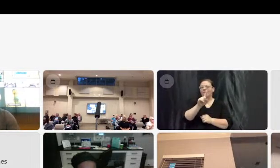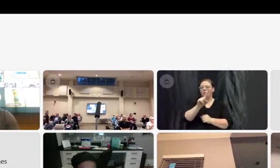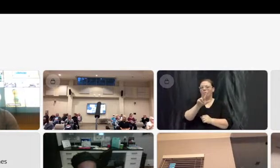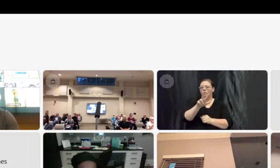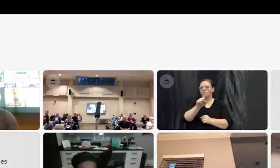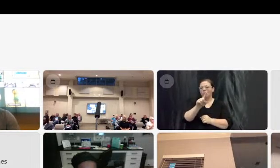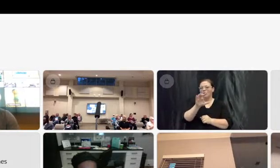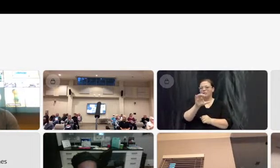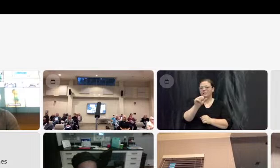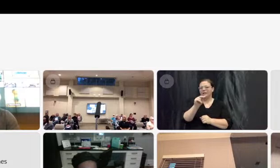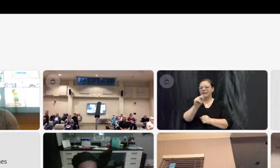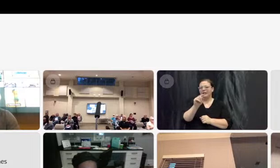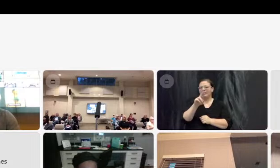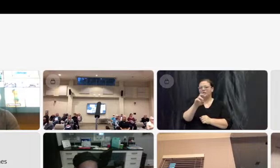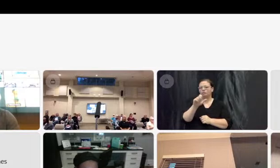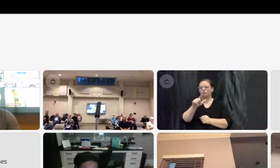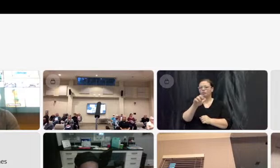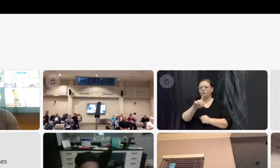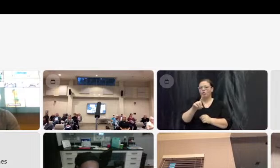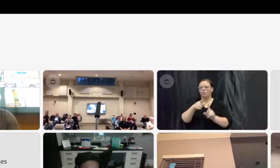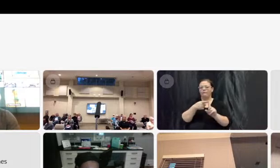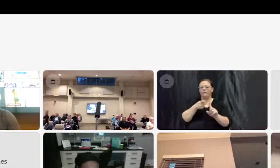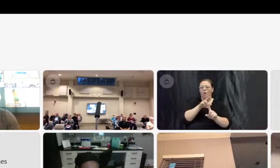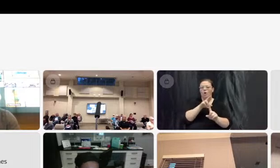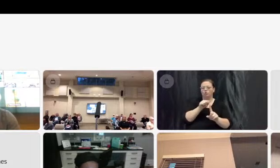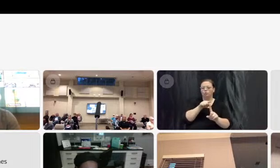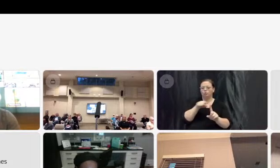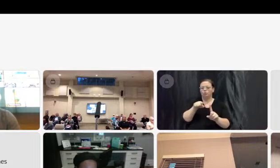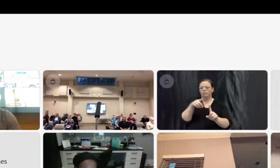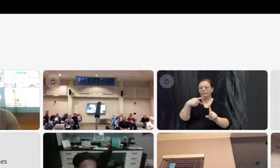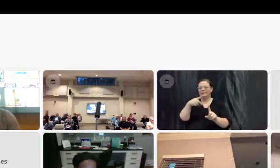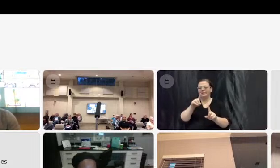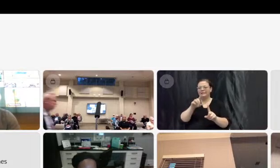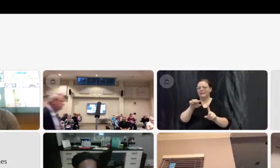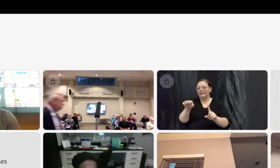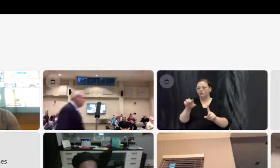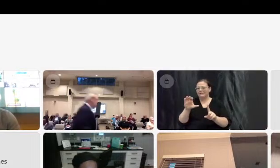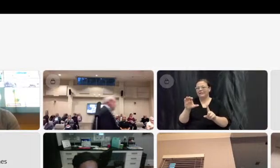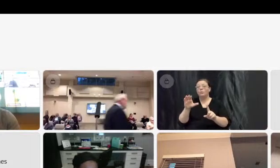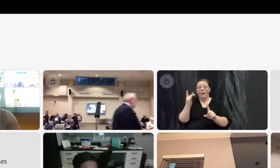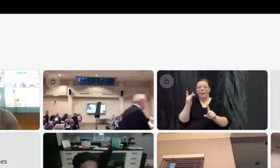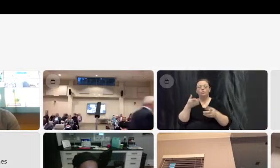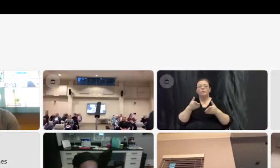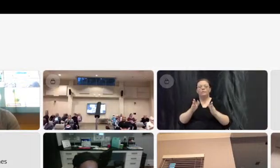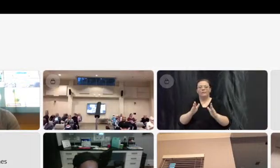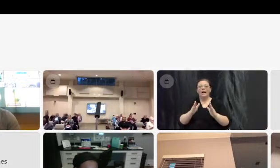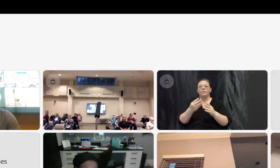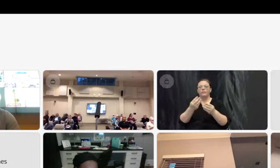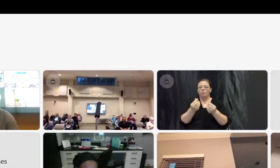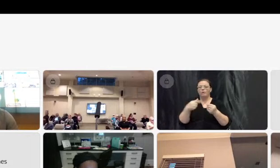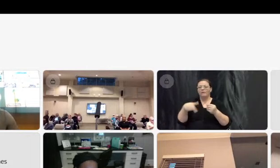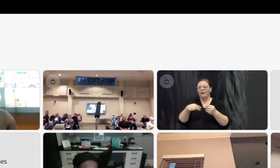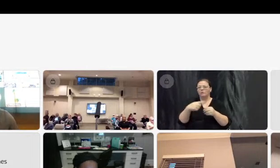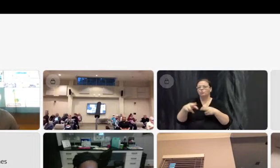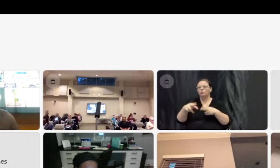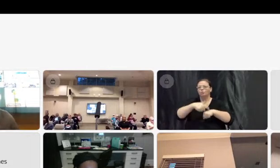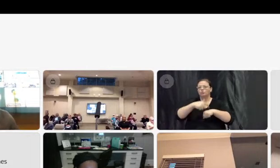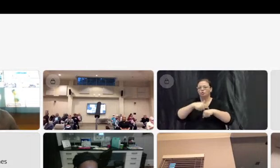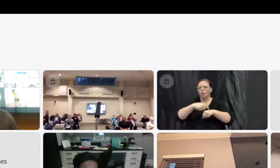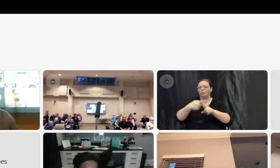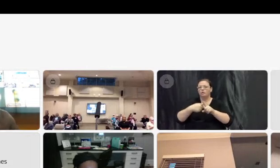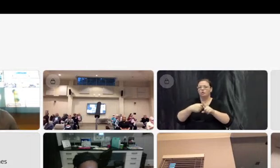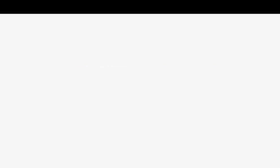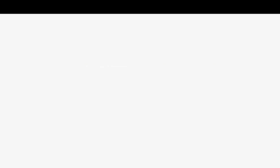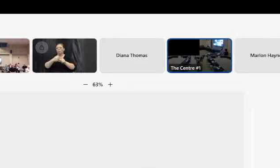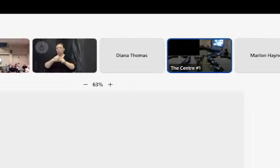5131 Cantrell Road from R2 to PD-C to allow the property as a short-term rental with a maximum stay of